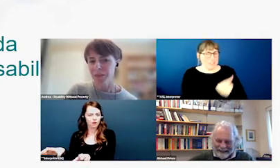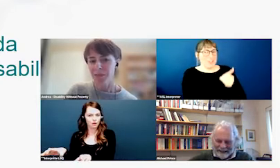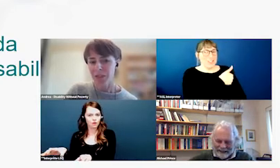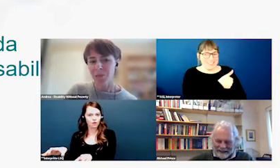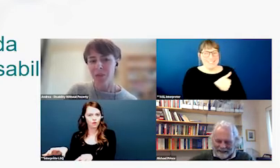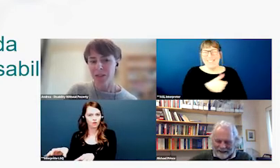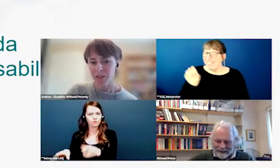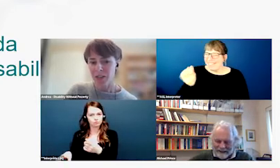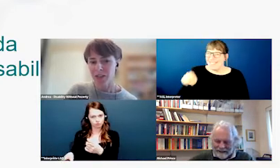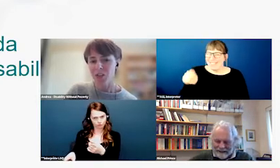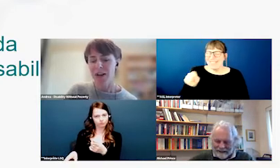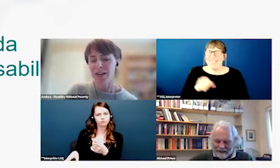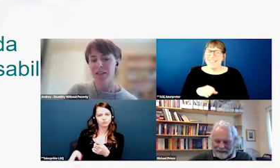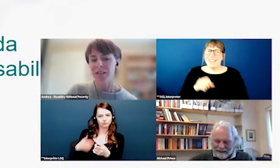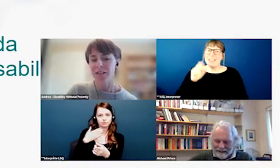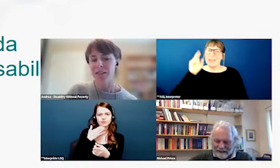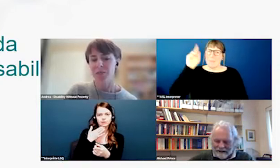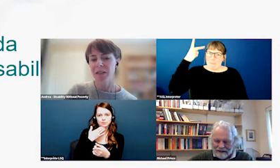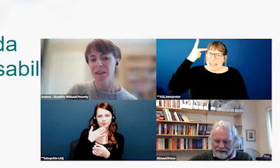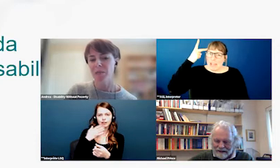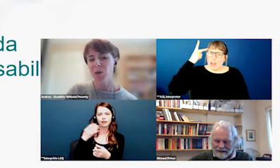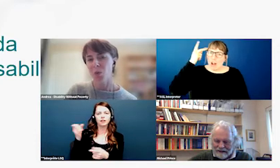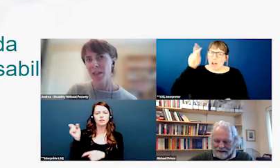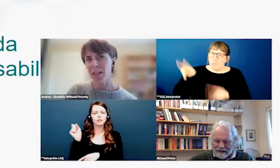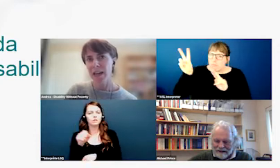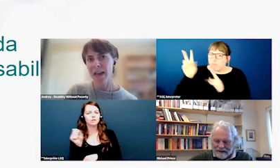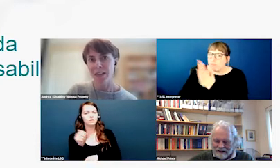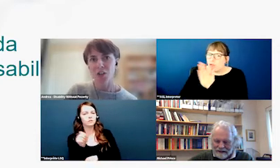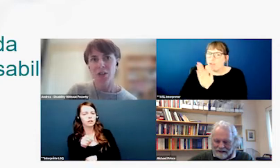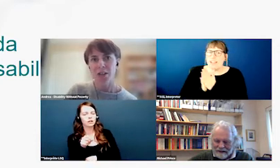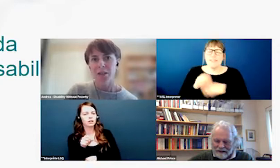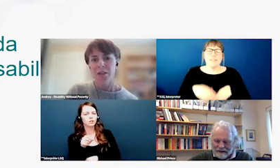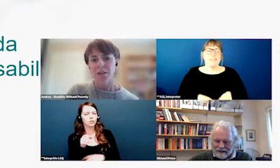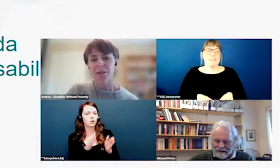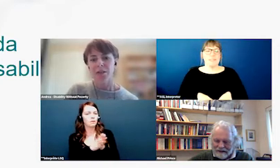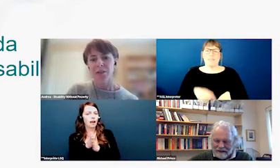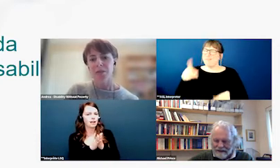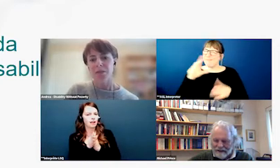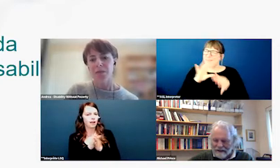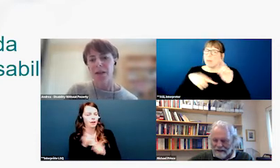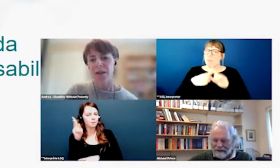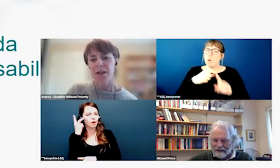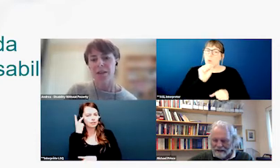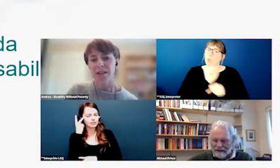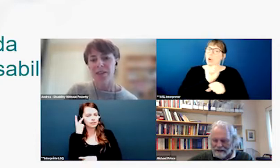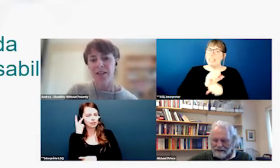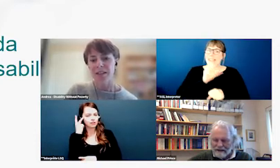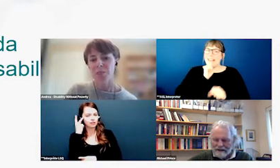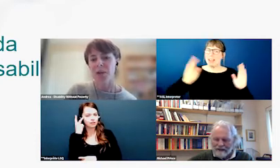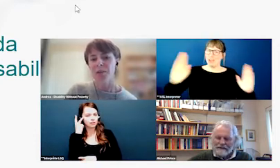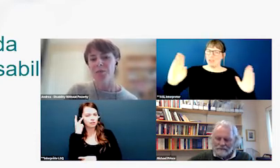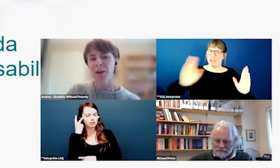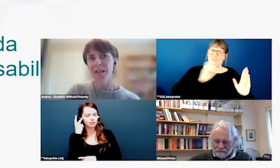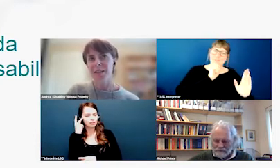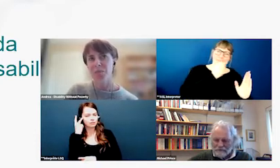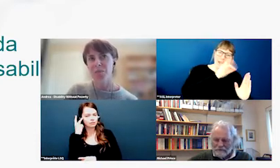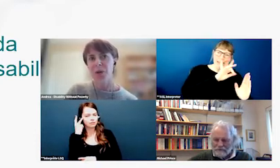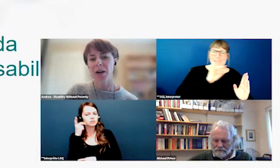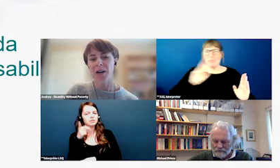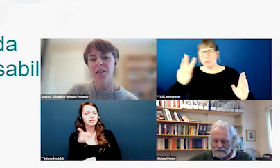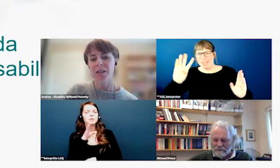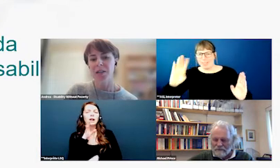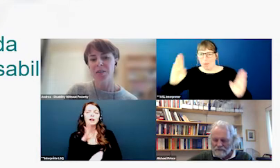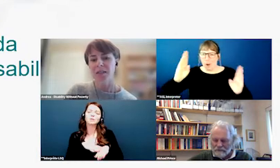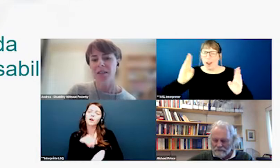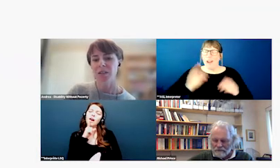yeah, political interest and speaking about working age. So I think that it's important for us to